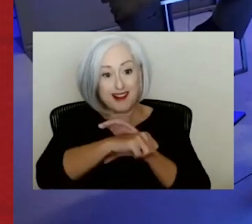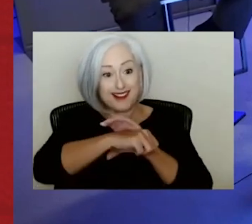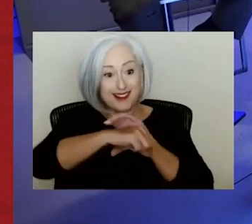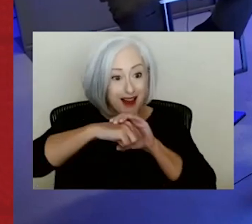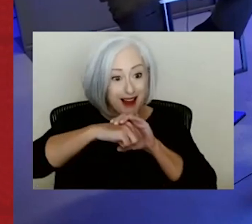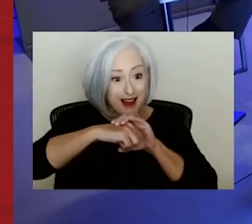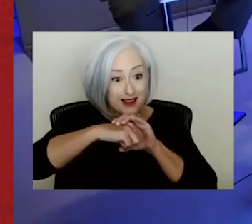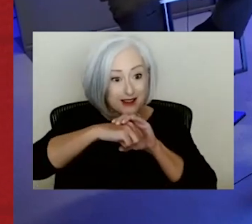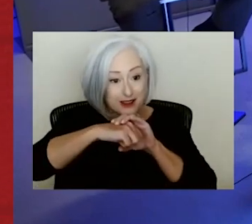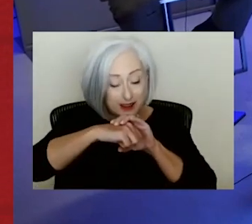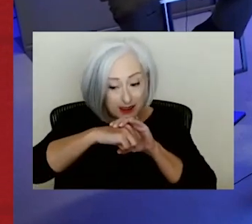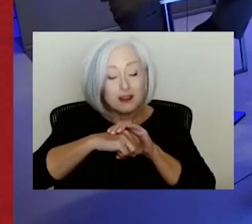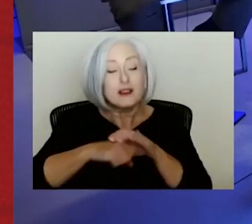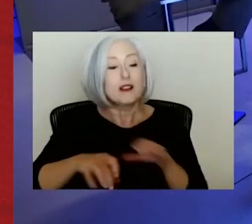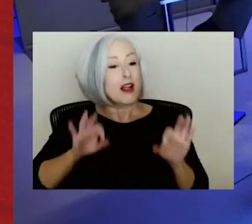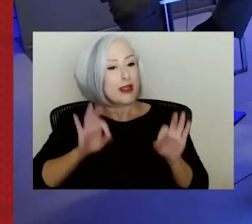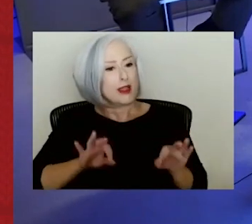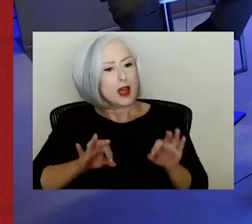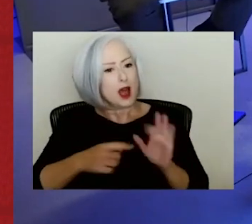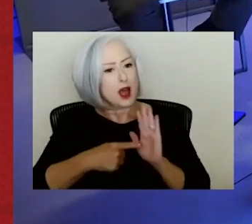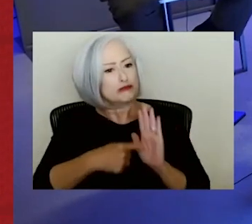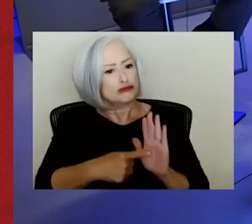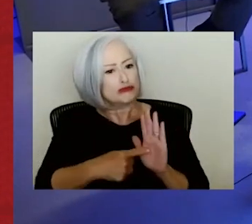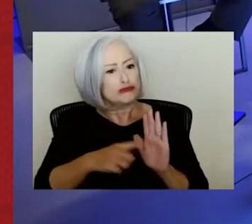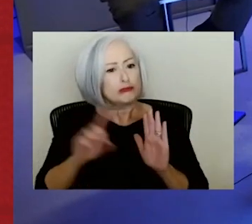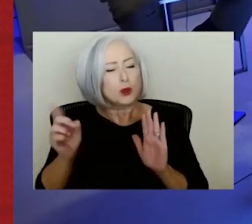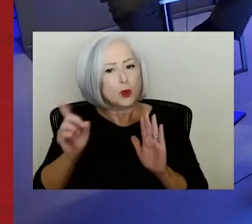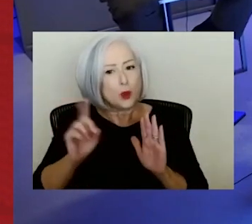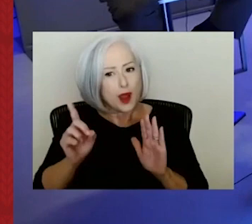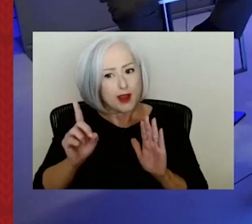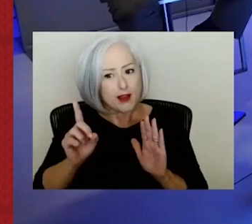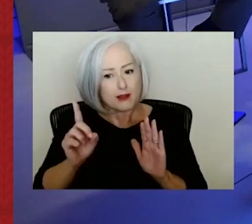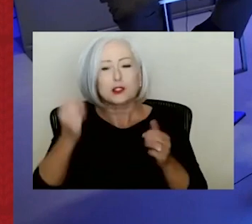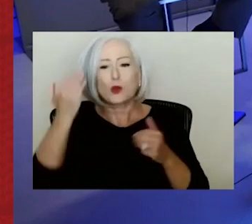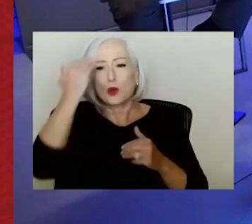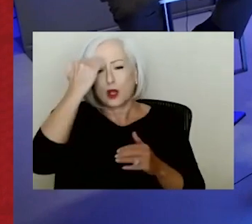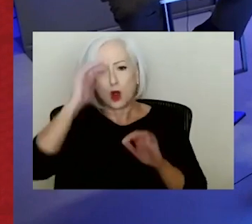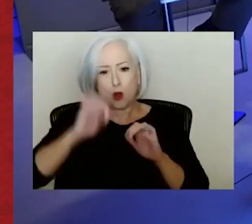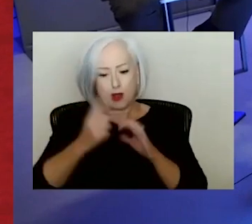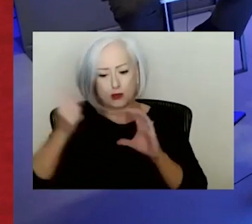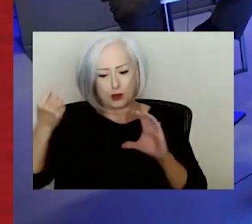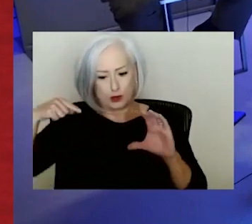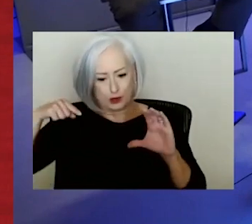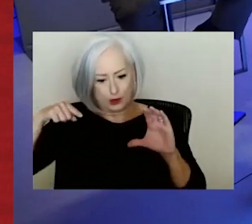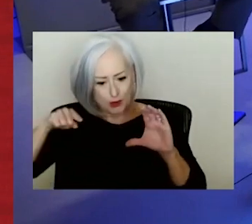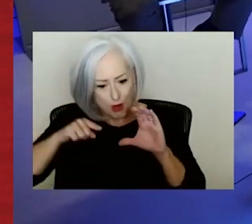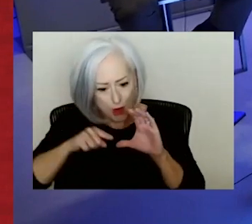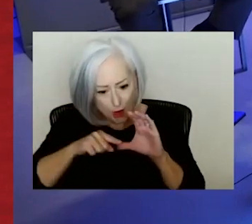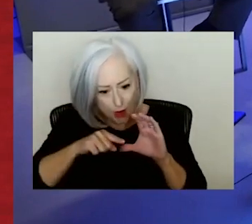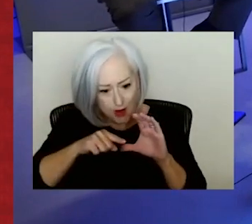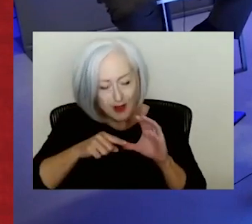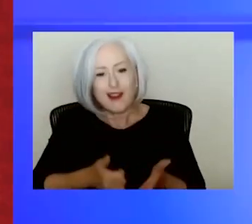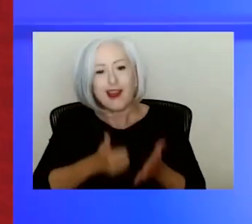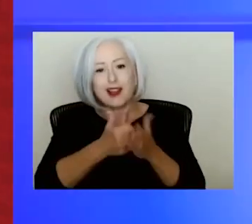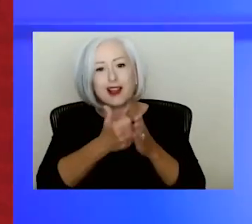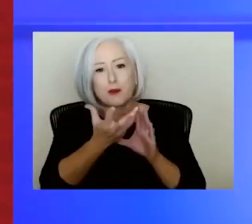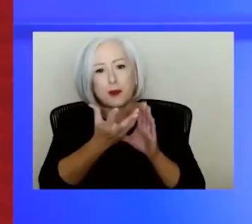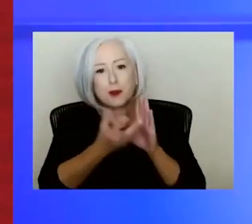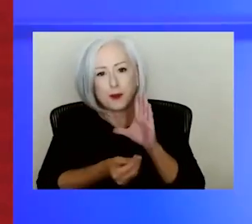stent into something, right? And so if you can't see, then you can't do that. Yeah, exactly, Steve.